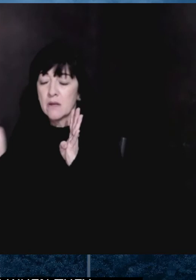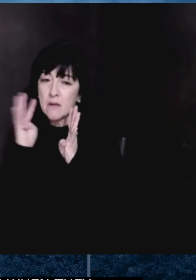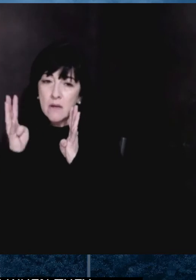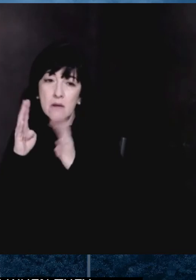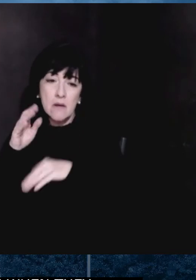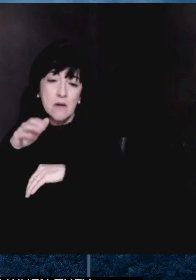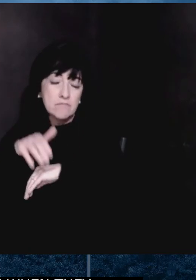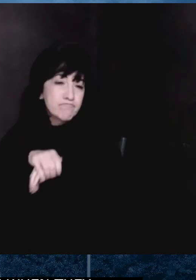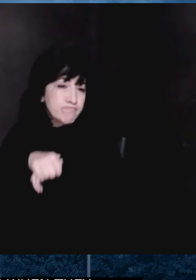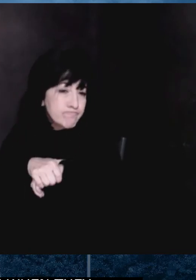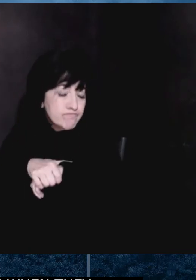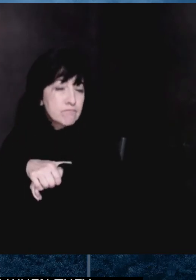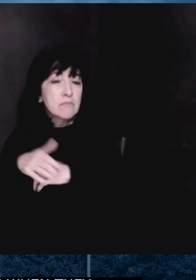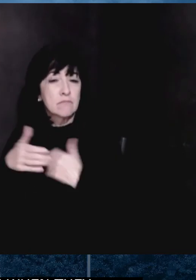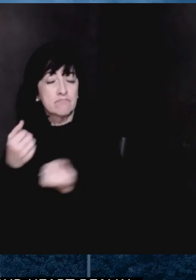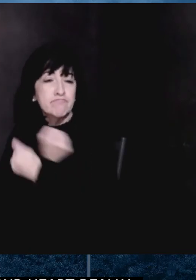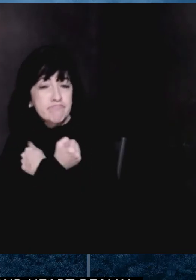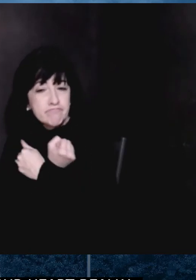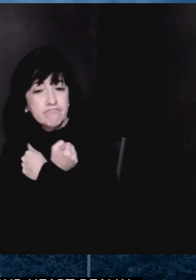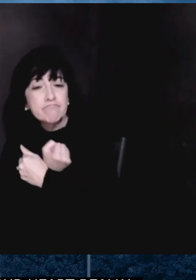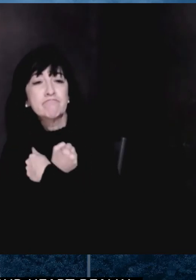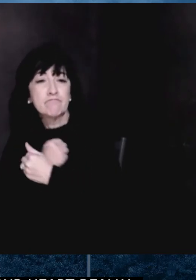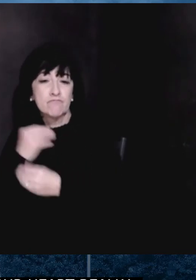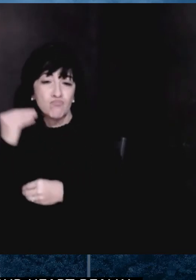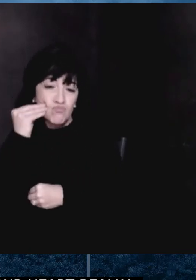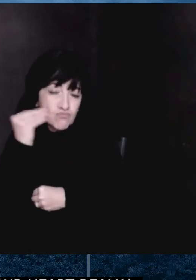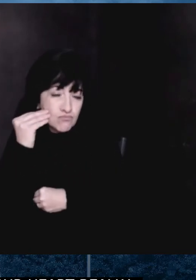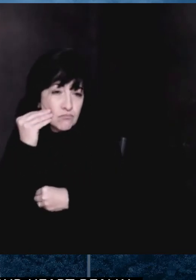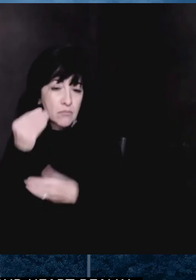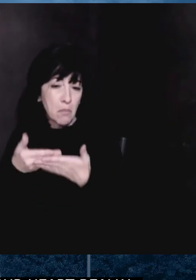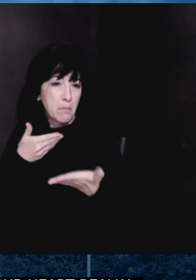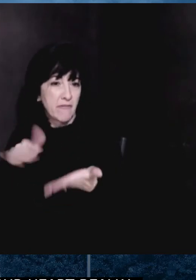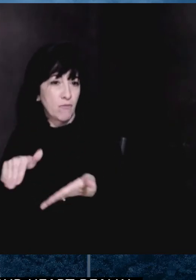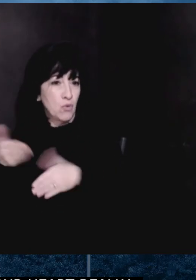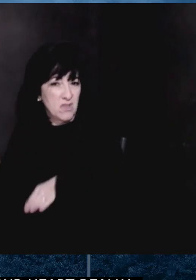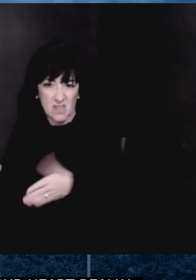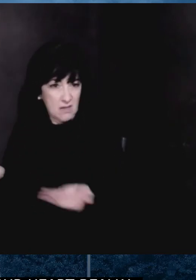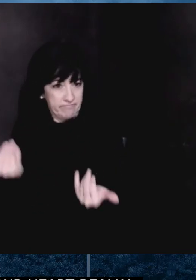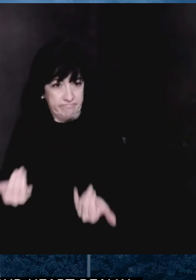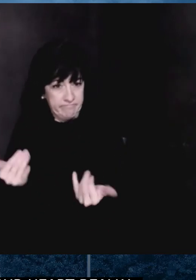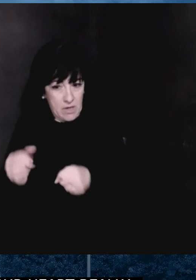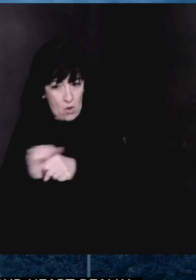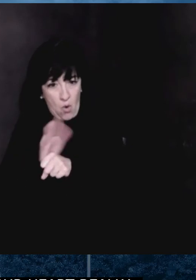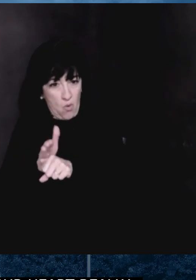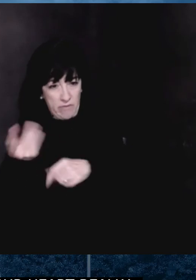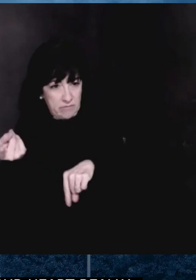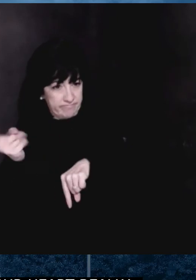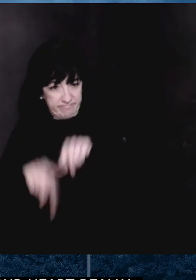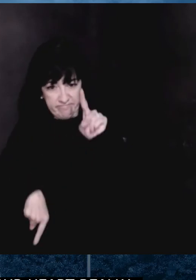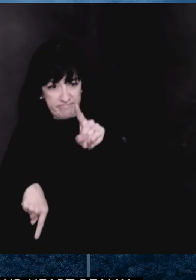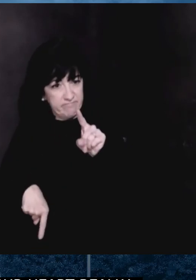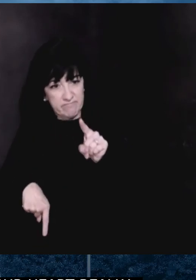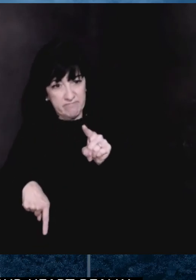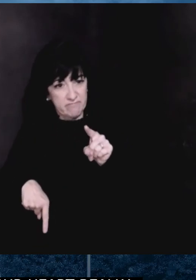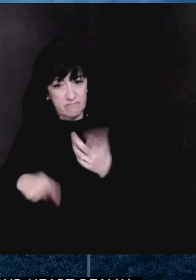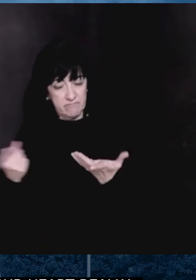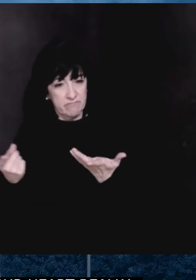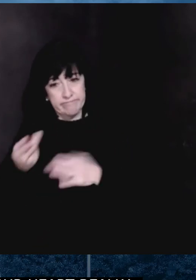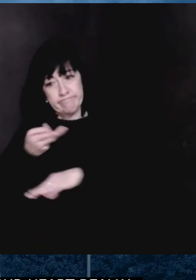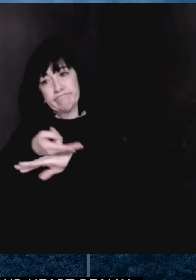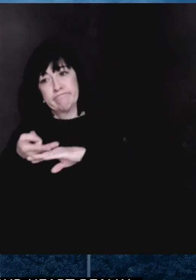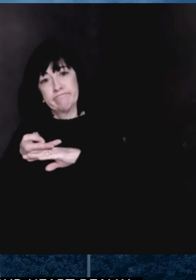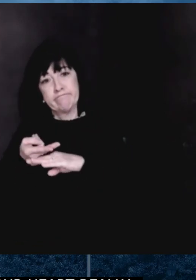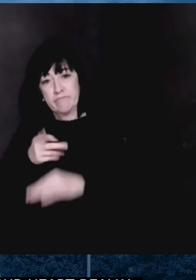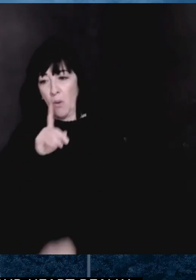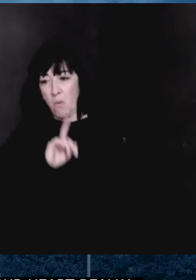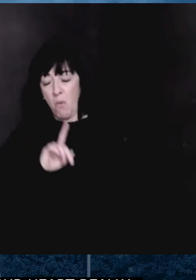part individually to protect those vulnerable folks, who many of whom are living out their